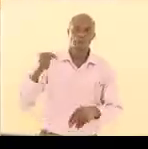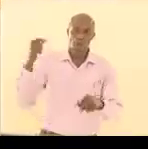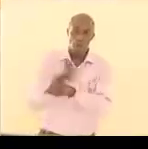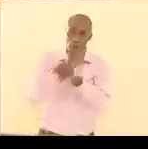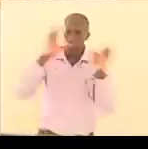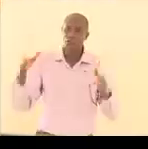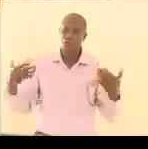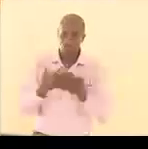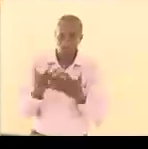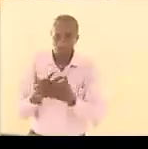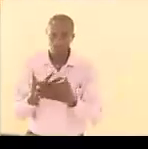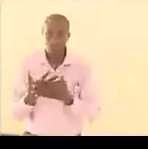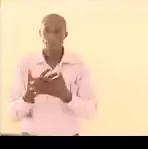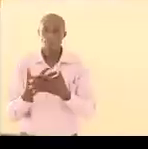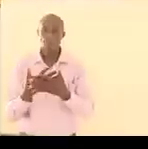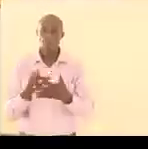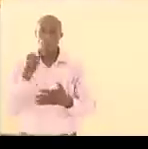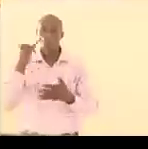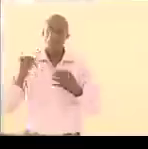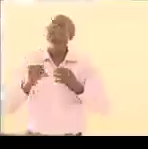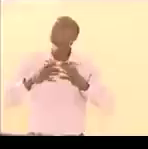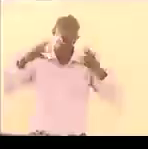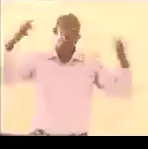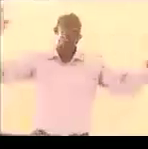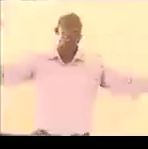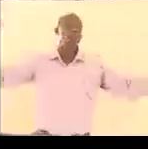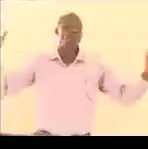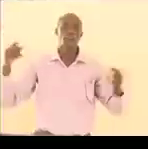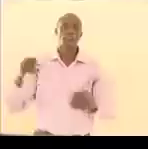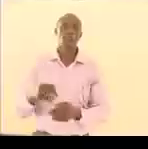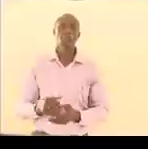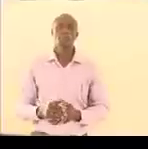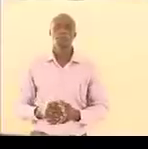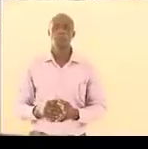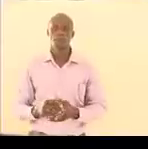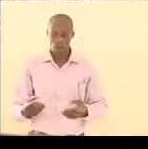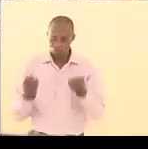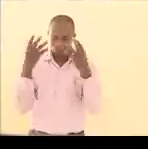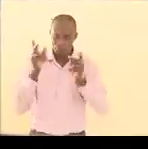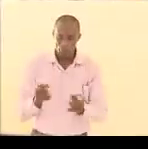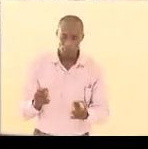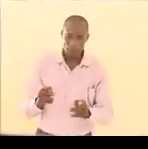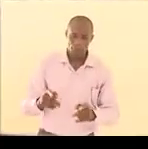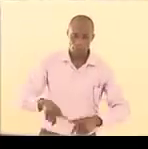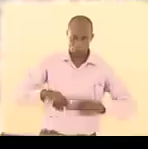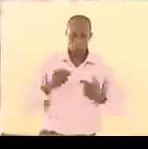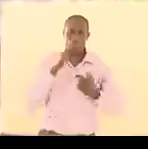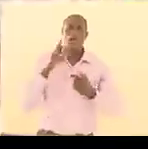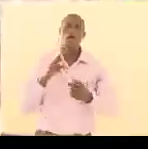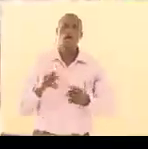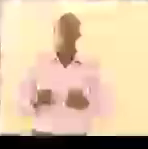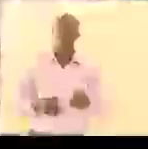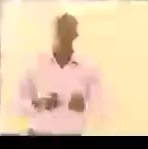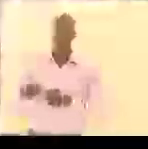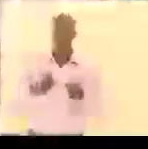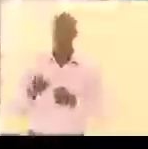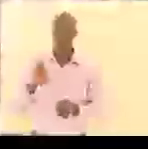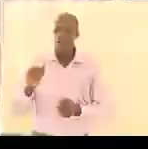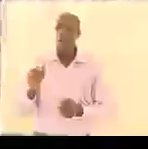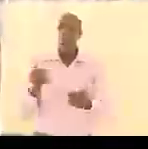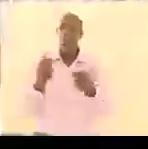The mountain of fear and anxiety in this society is a huge mountain. Many people's lives are dominated